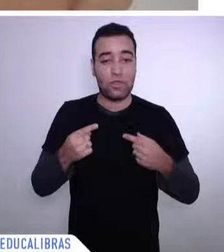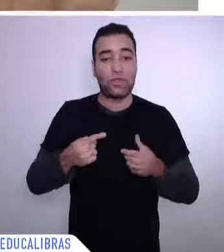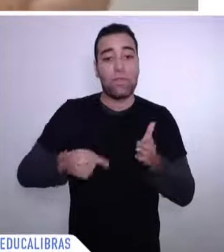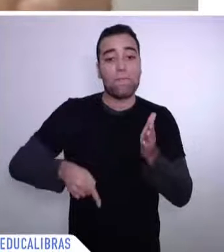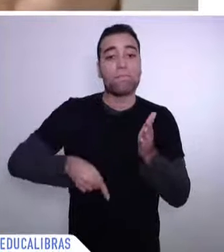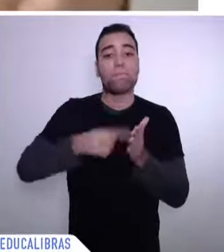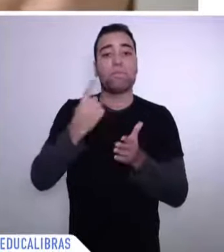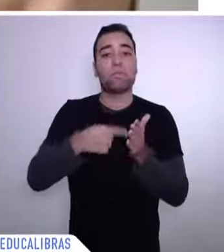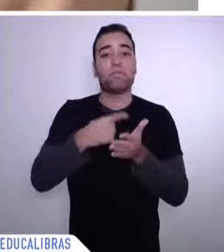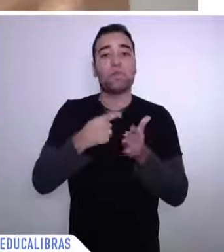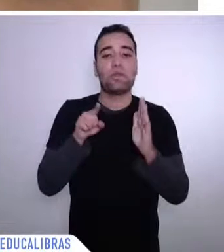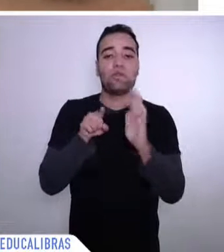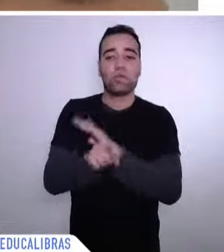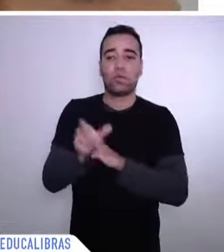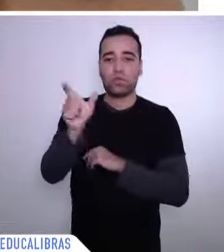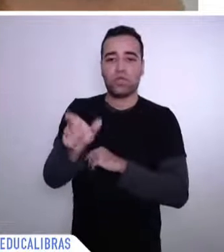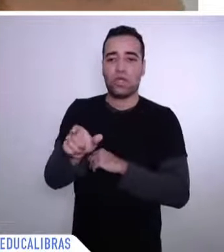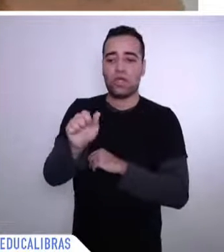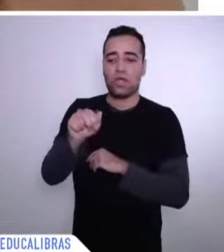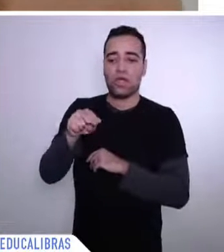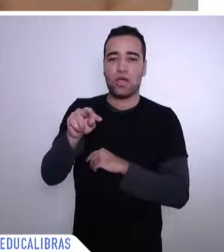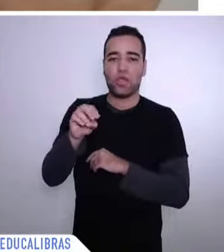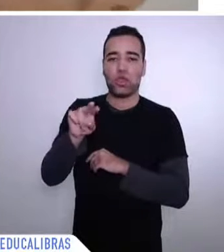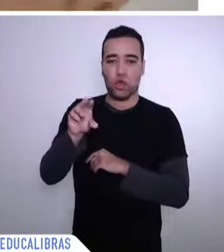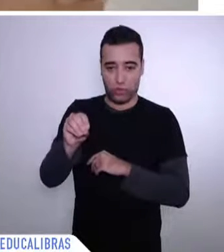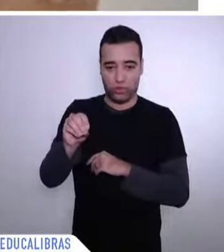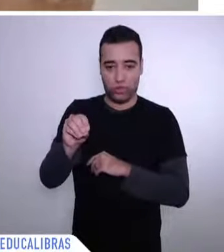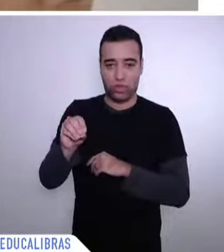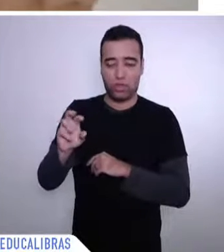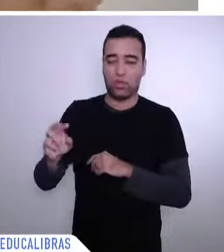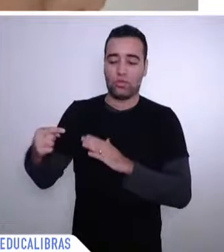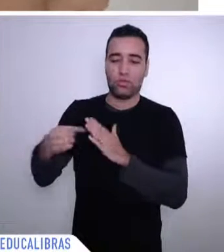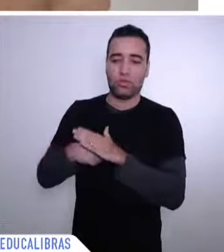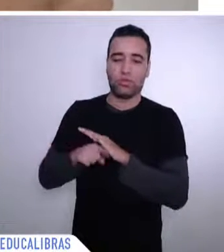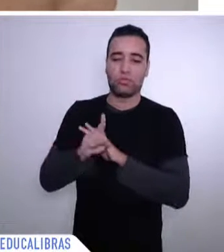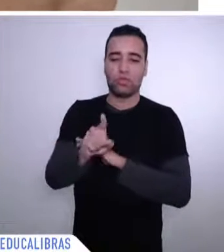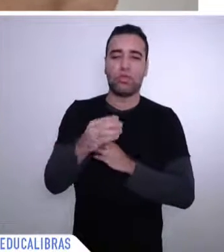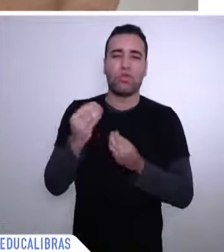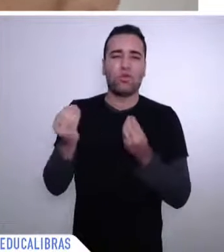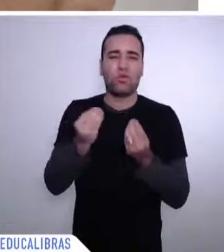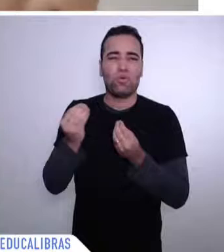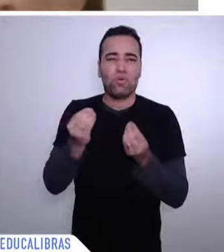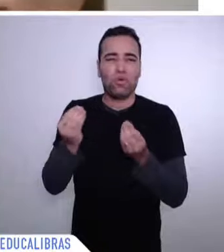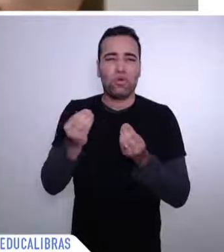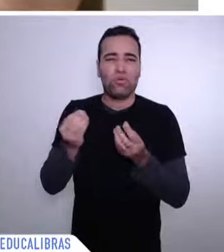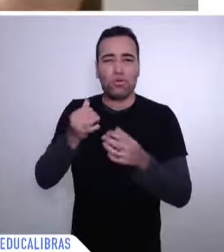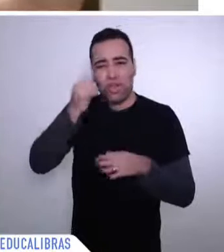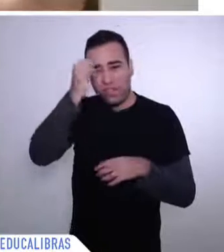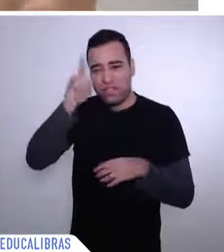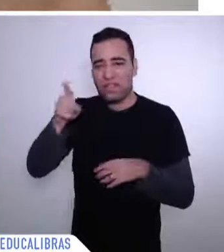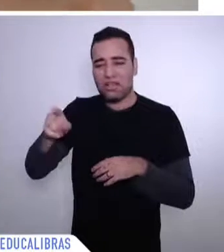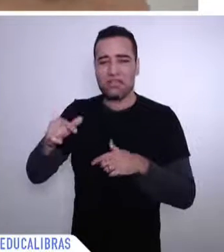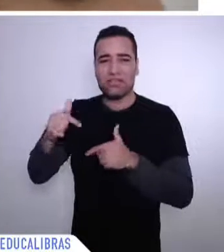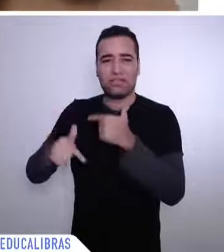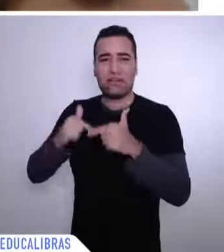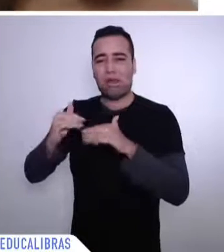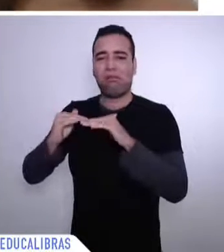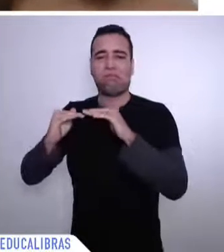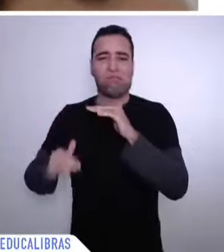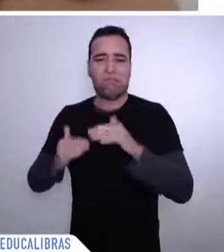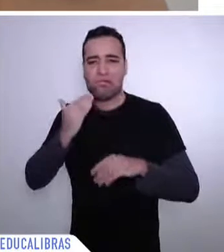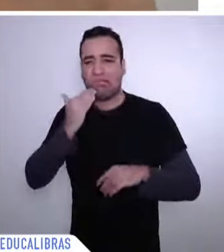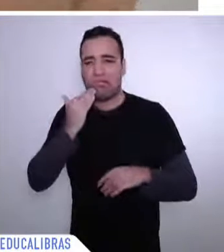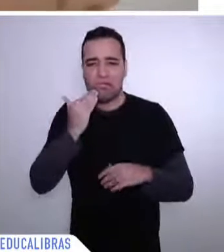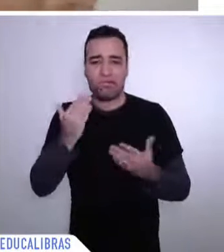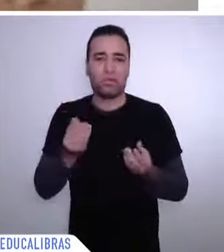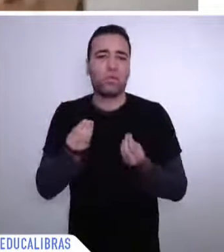points we have heard from our colleagues. So the first question is coming in to Antônio. How can